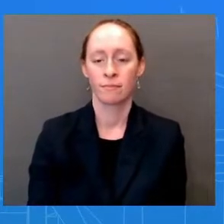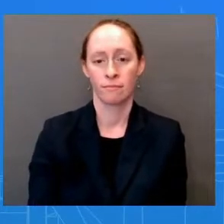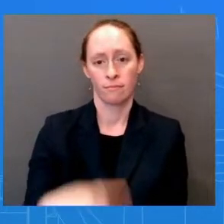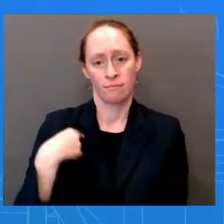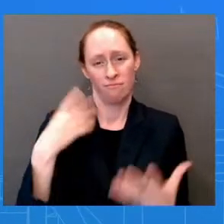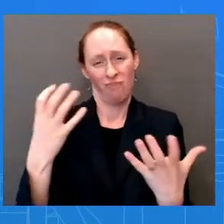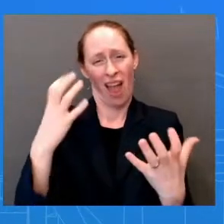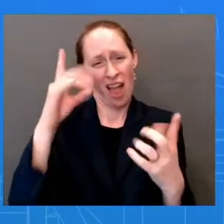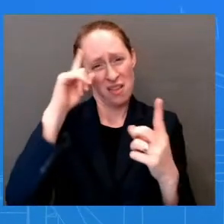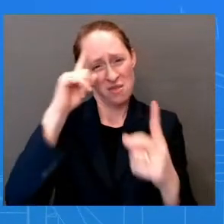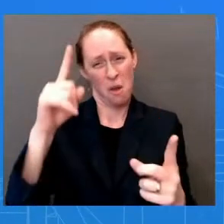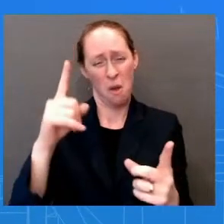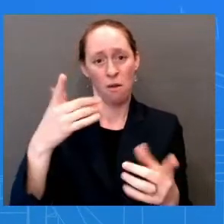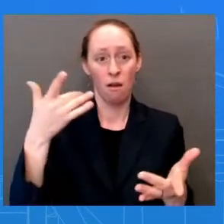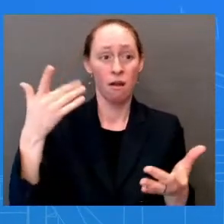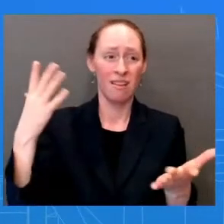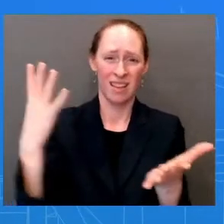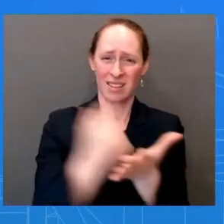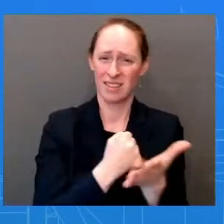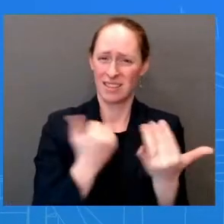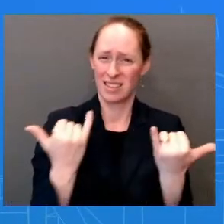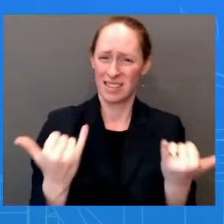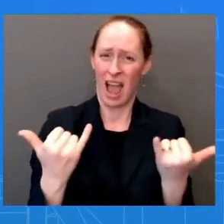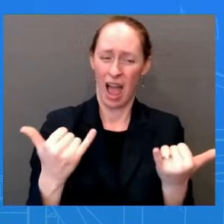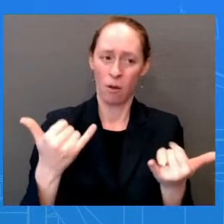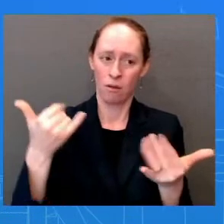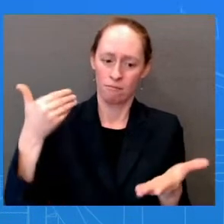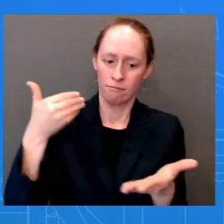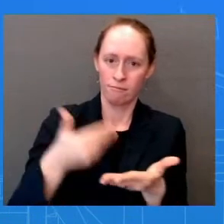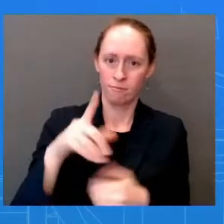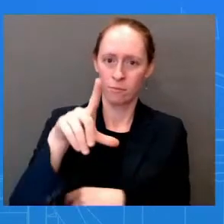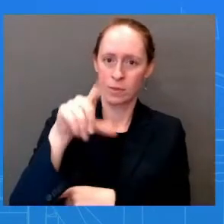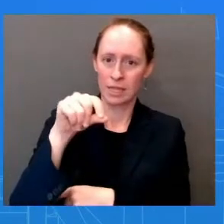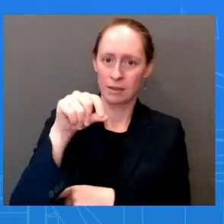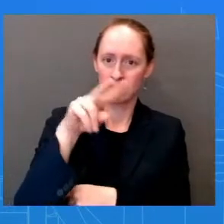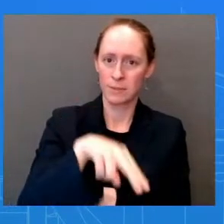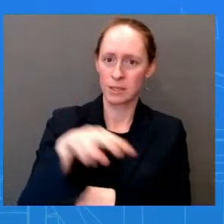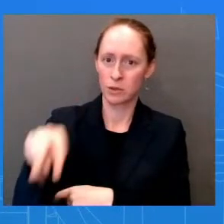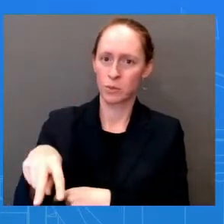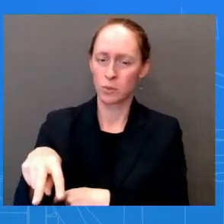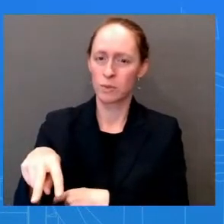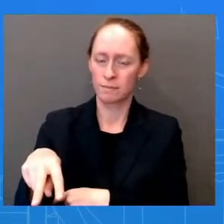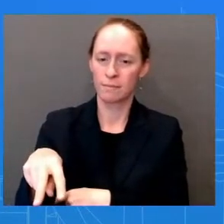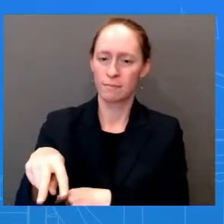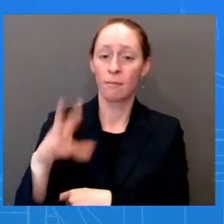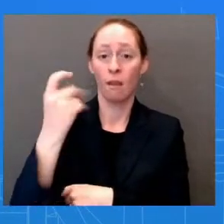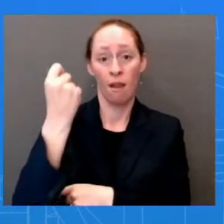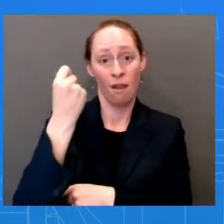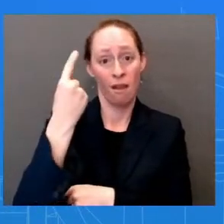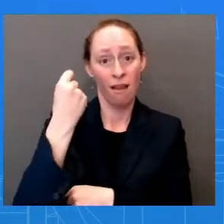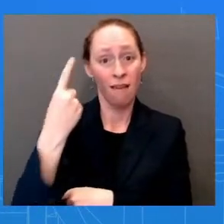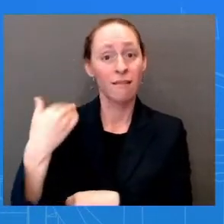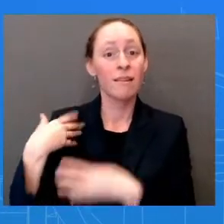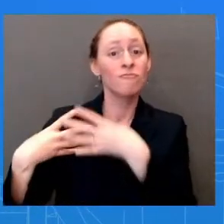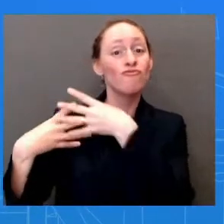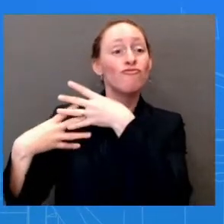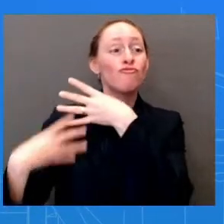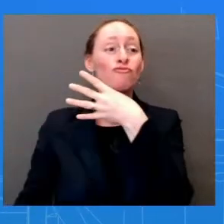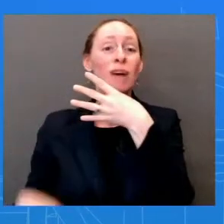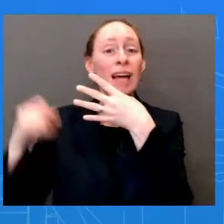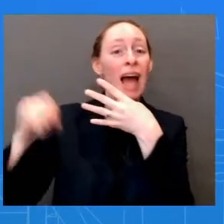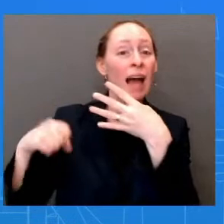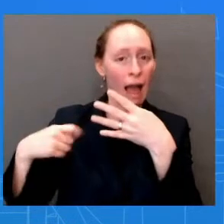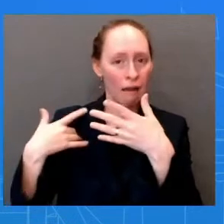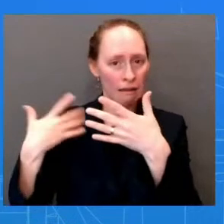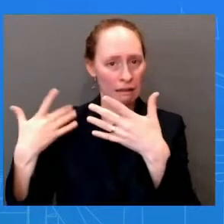effort, with our limited resources that we have, we are making a series of announcements and a series of efforts to expand